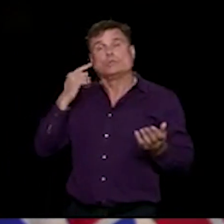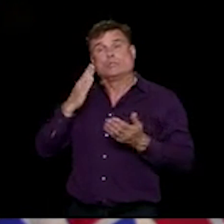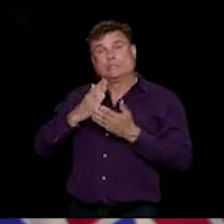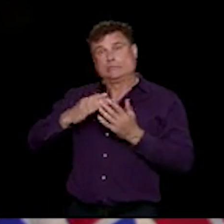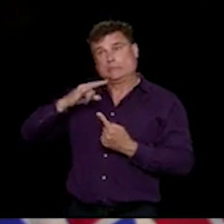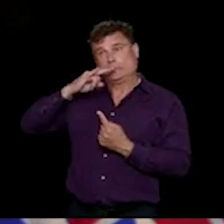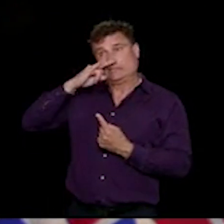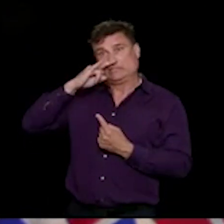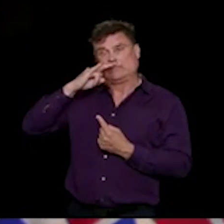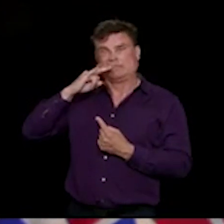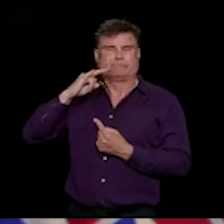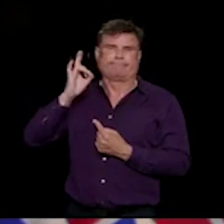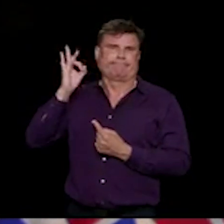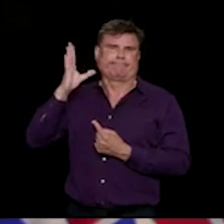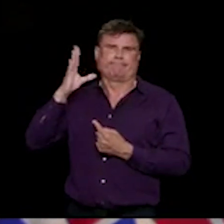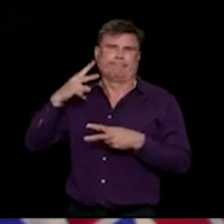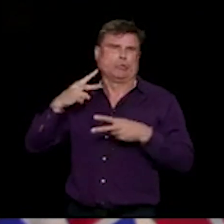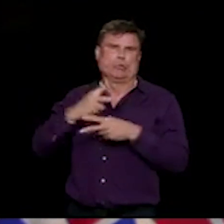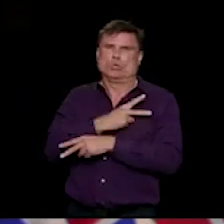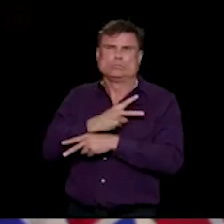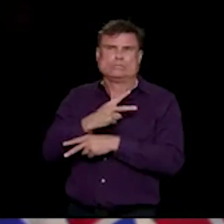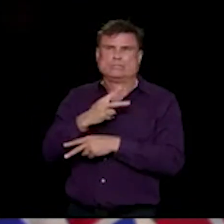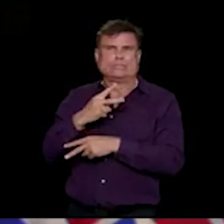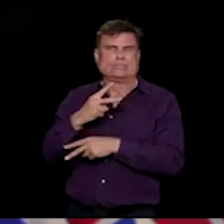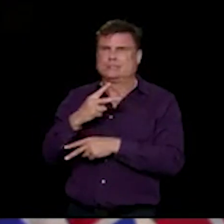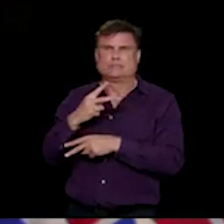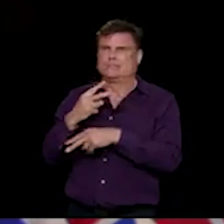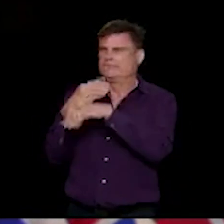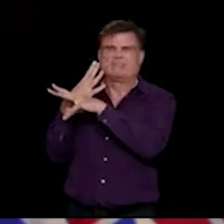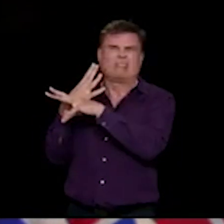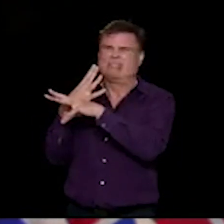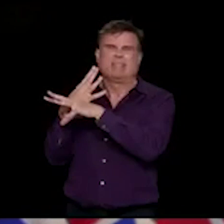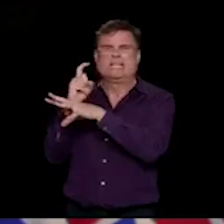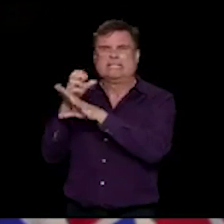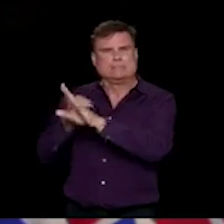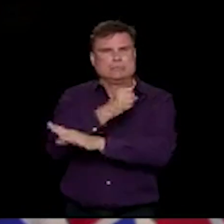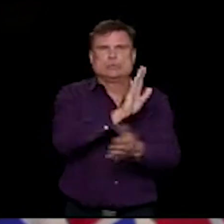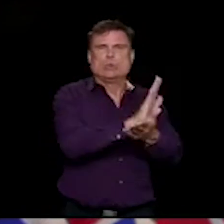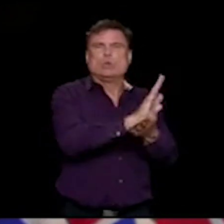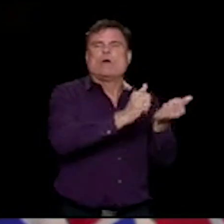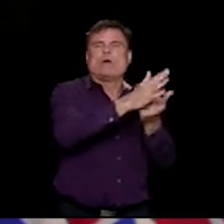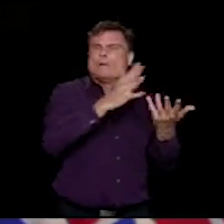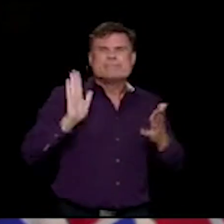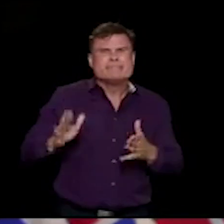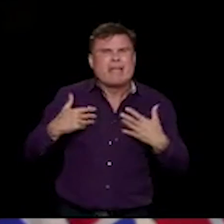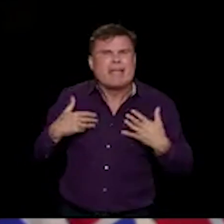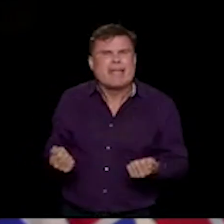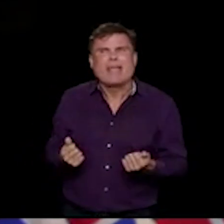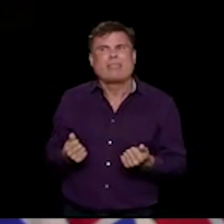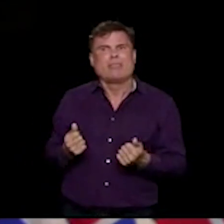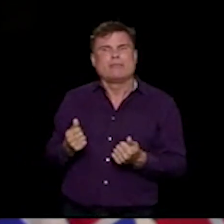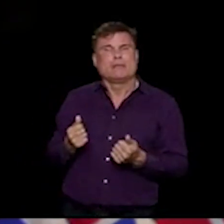of school, they'll never be able to catch up. Absolutely, and that's why we have this plan in place. There are options. We're